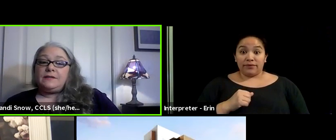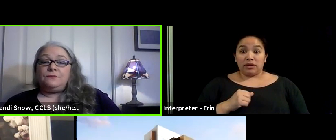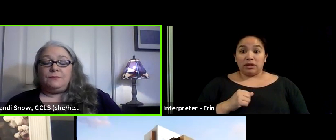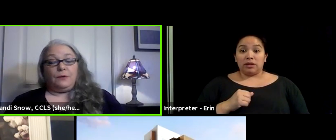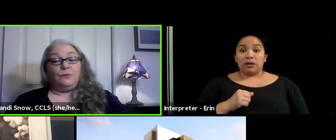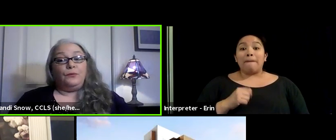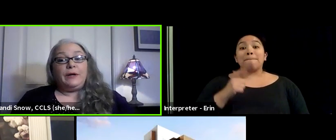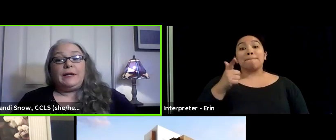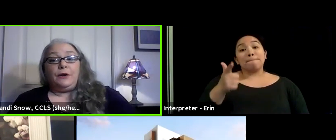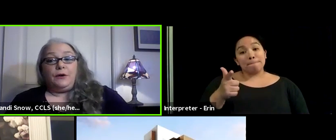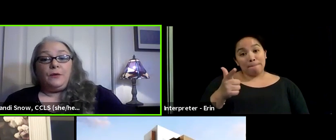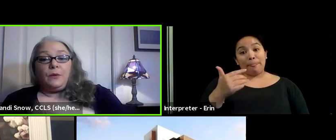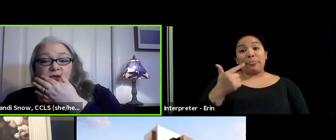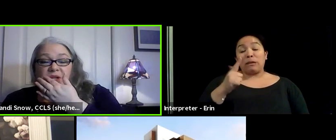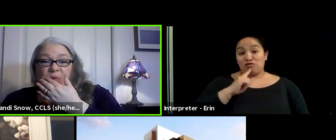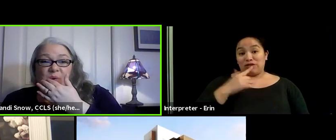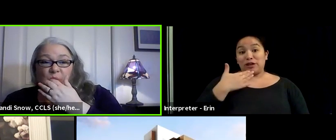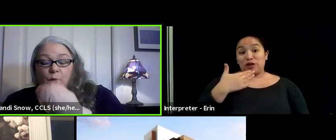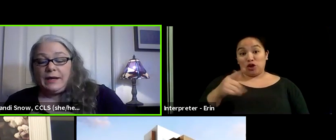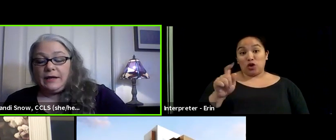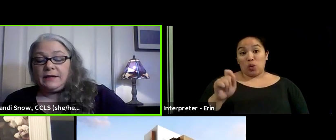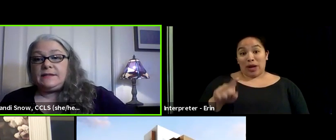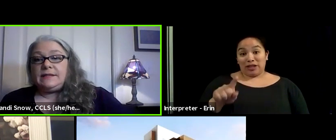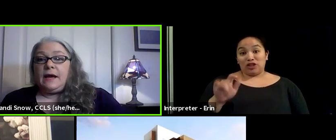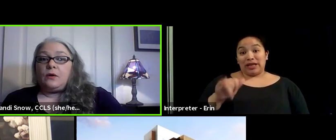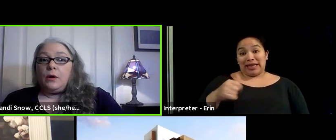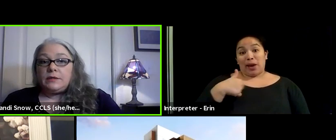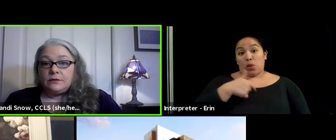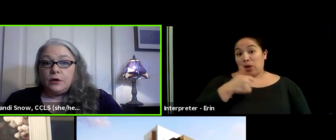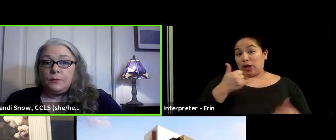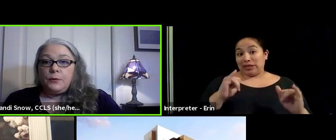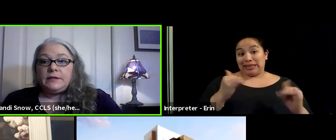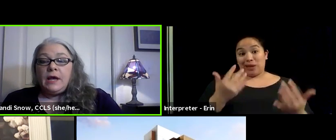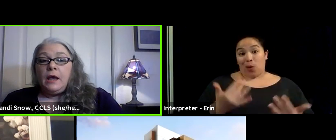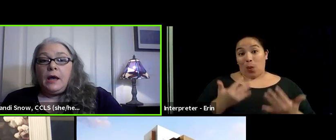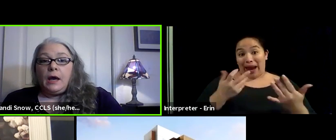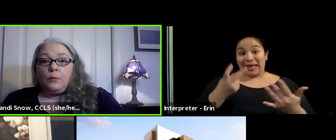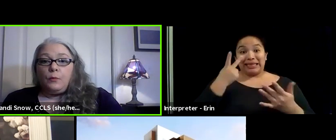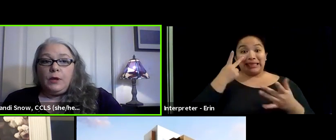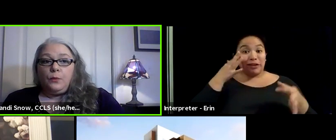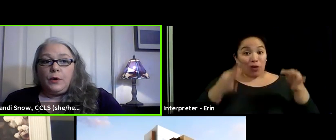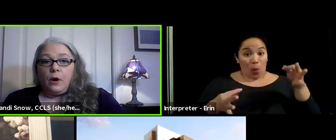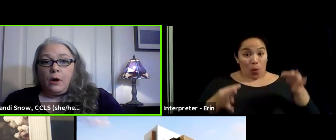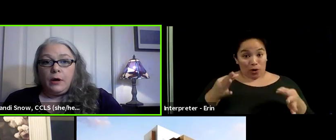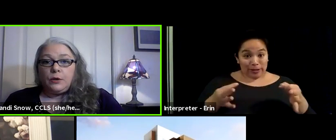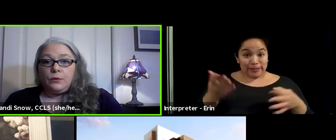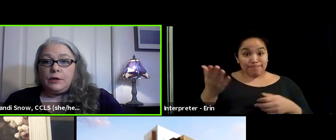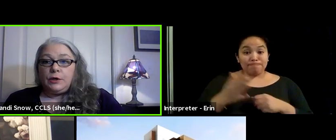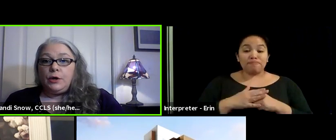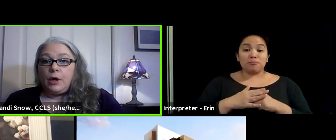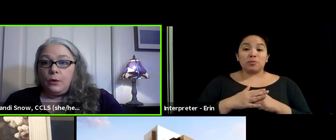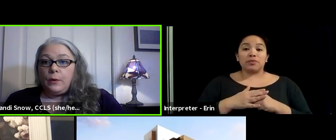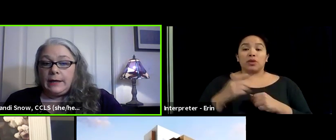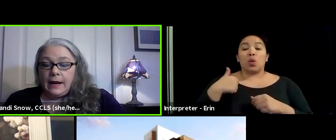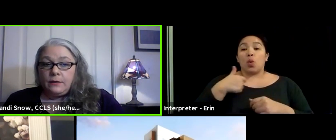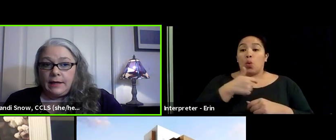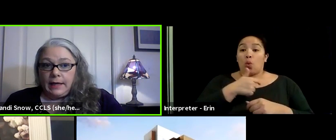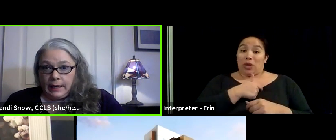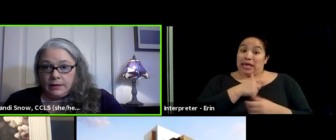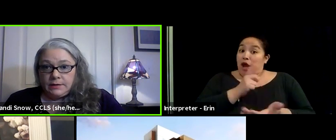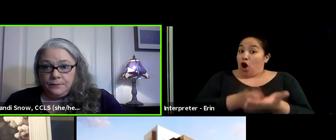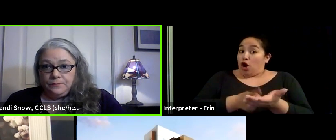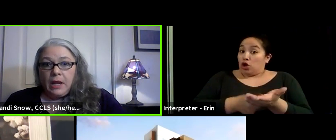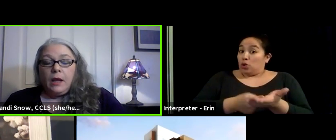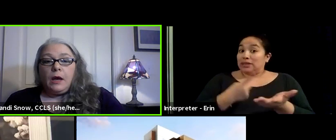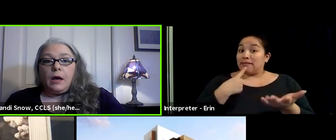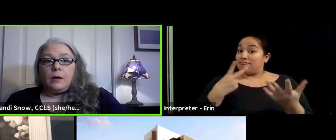So that's a really good question that we're waiting to see how the courts interpret. We would argue that no, right now they